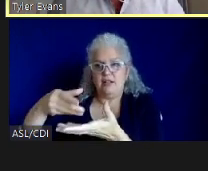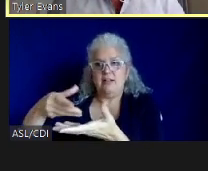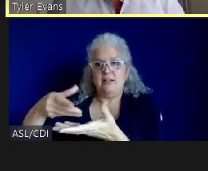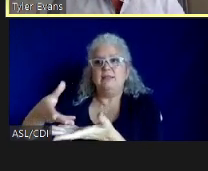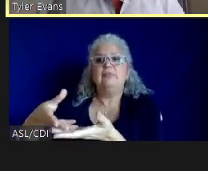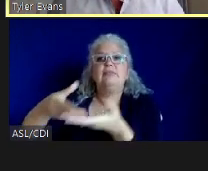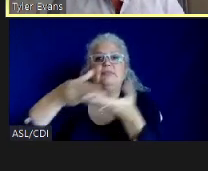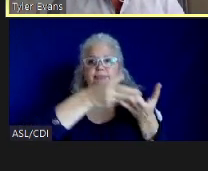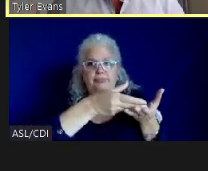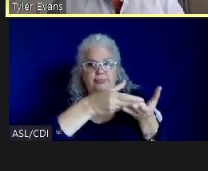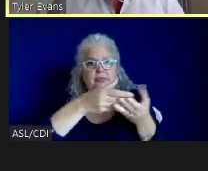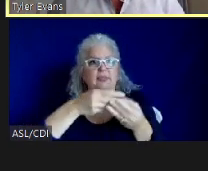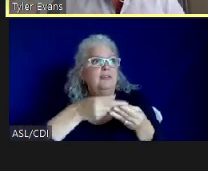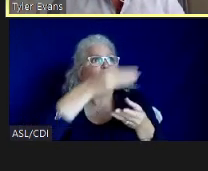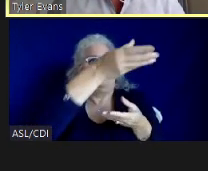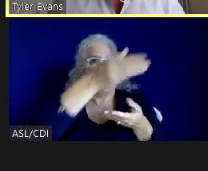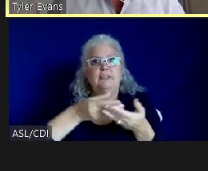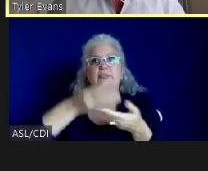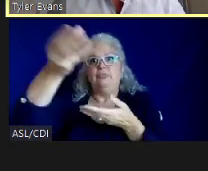2. Next slide, please.